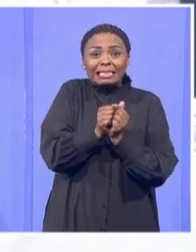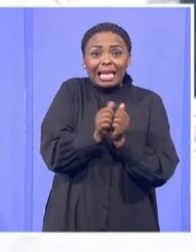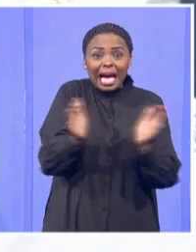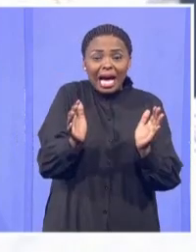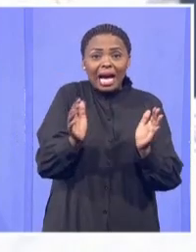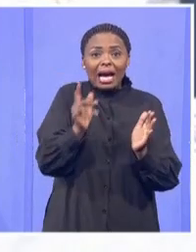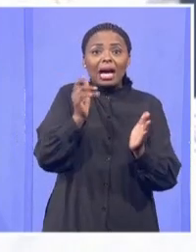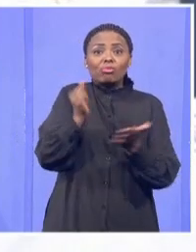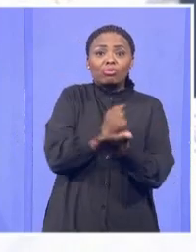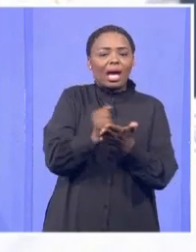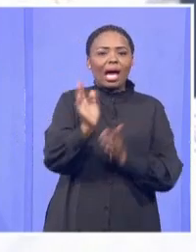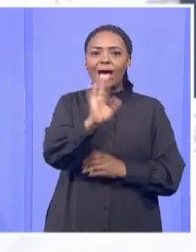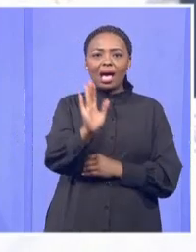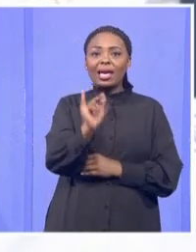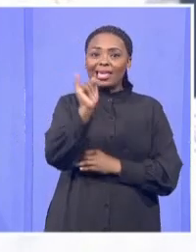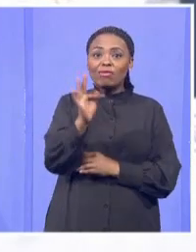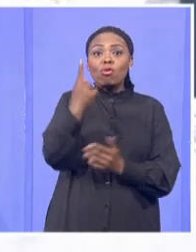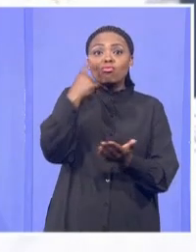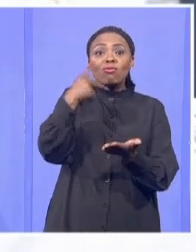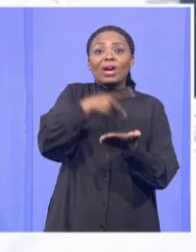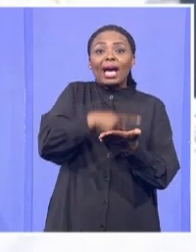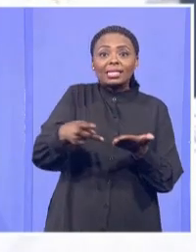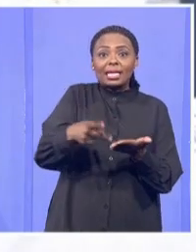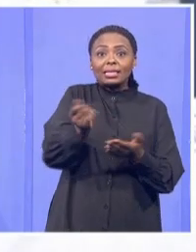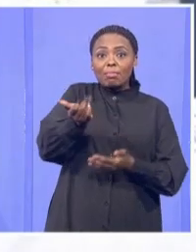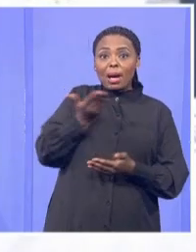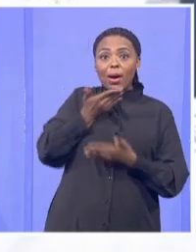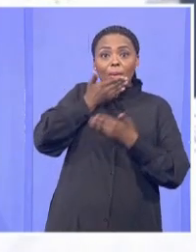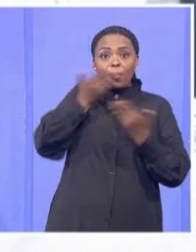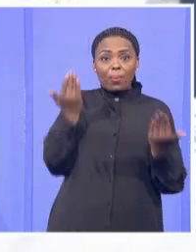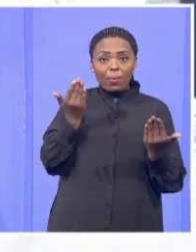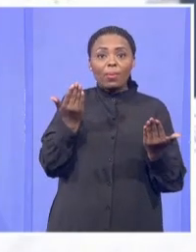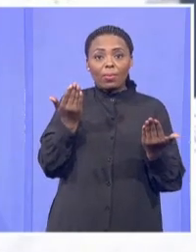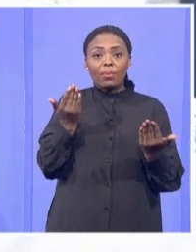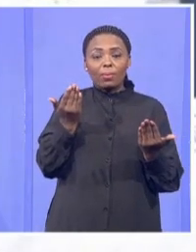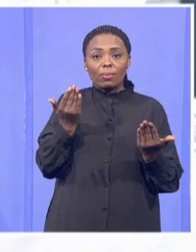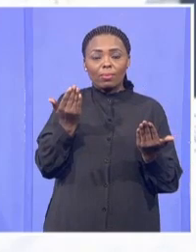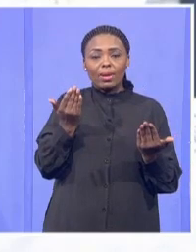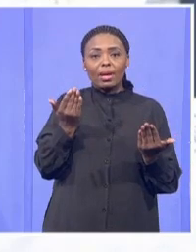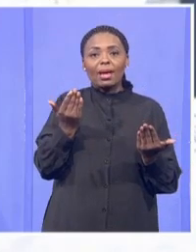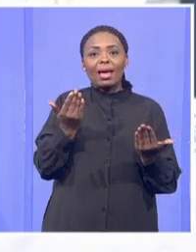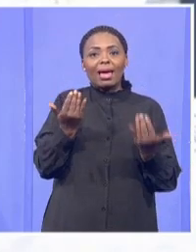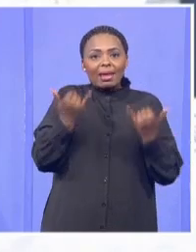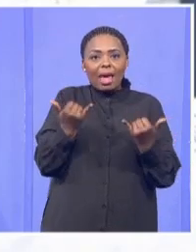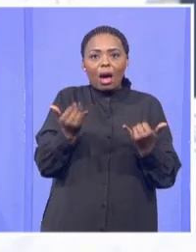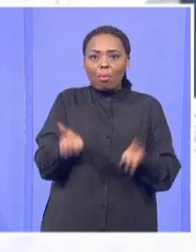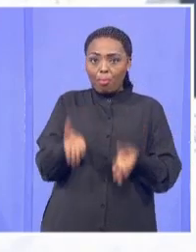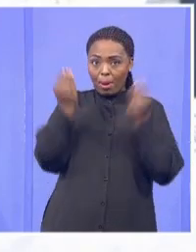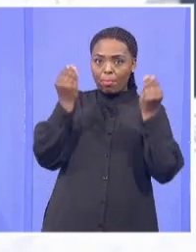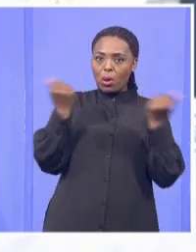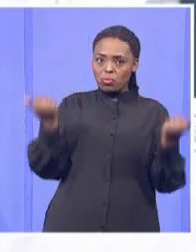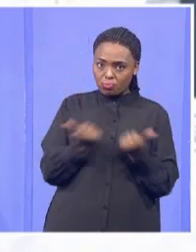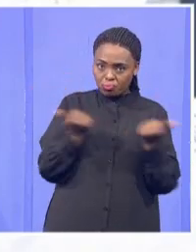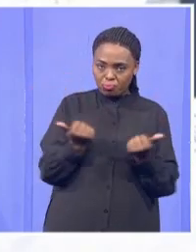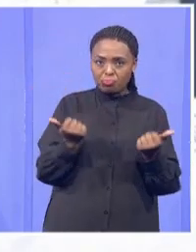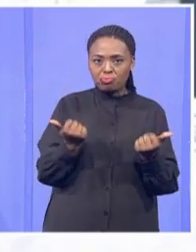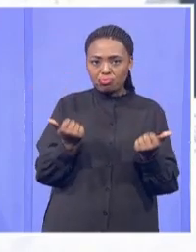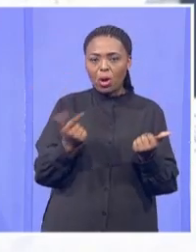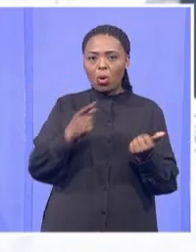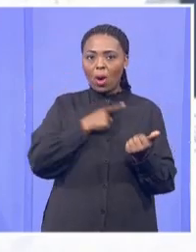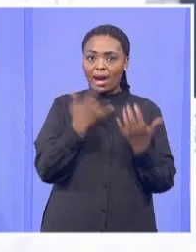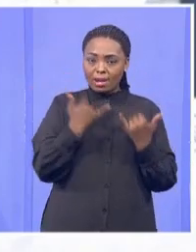you had not submitted proof of residence and you have it, but now because we're dealing with